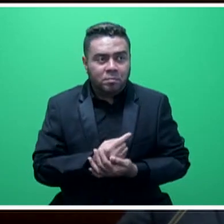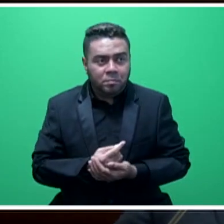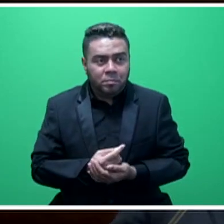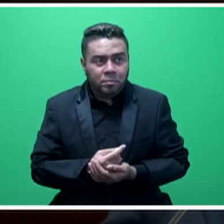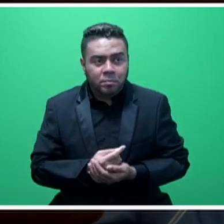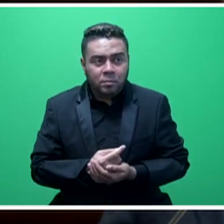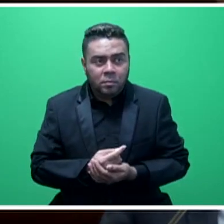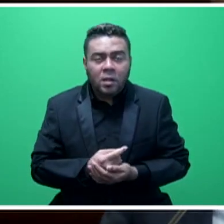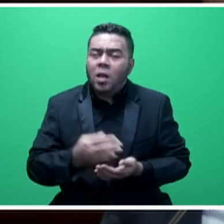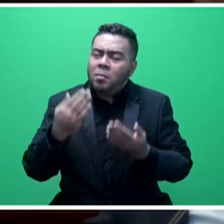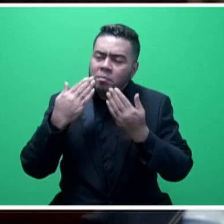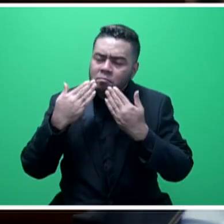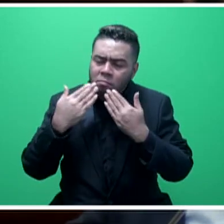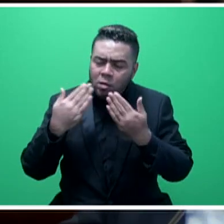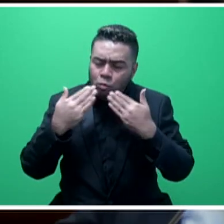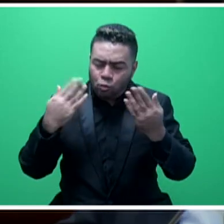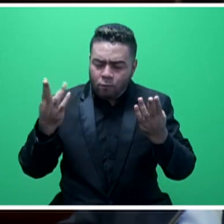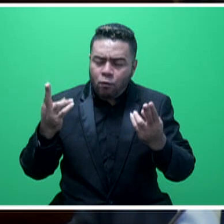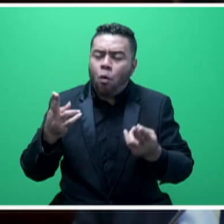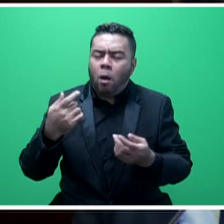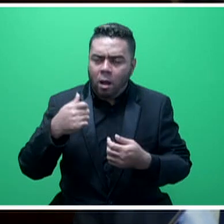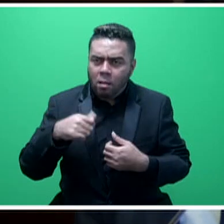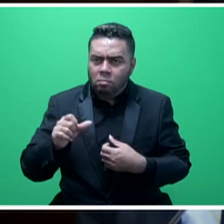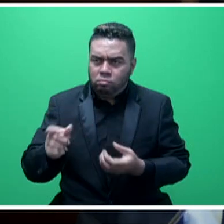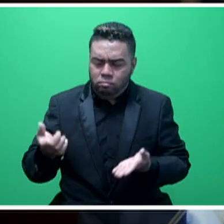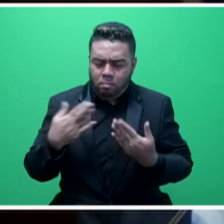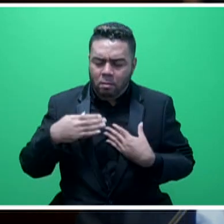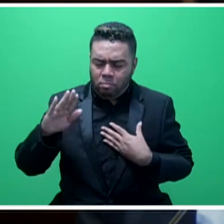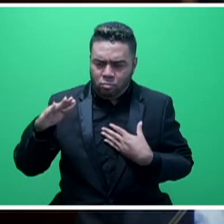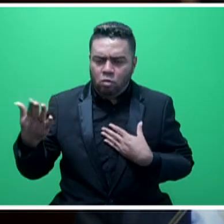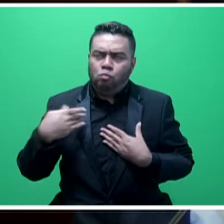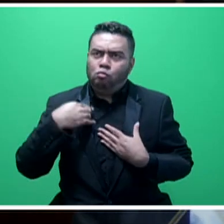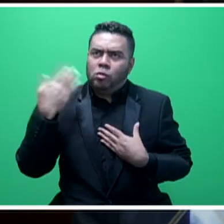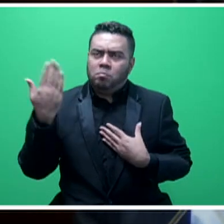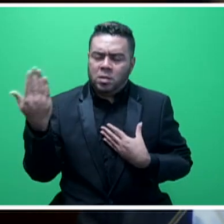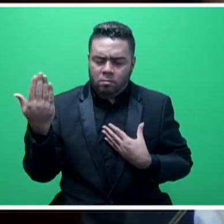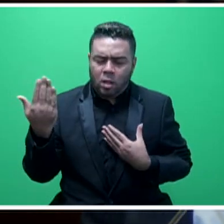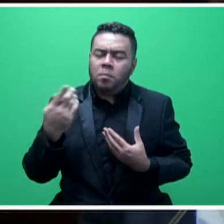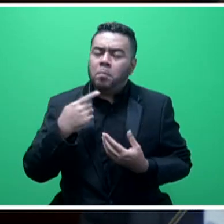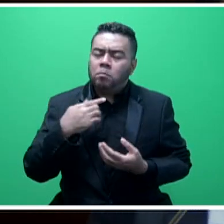Mr. Speaker, sir, thank you for allowing me to take the floor to deliver my statement in support of the